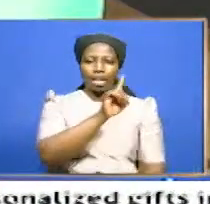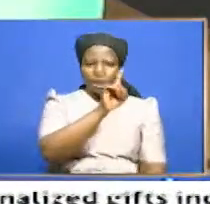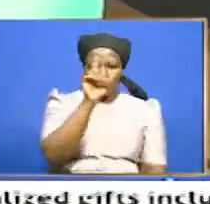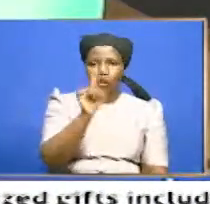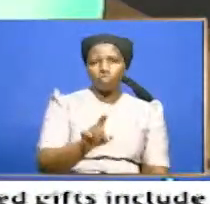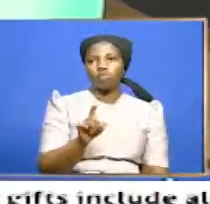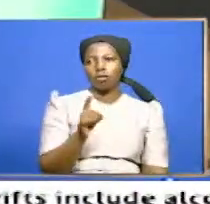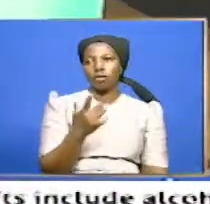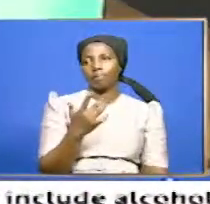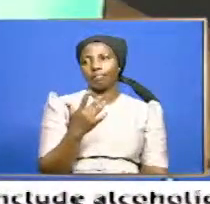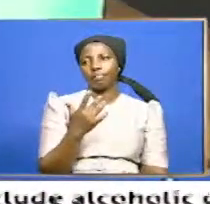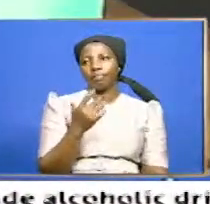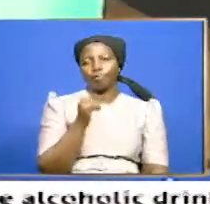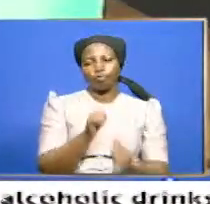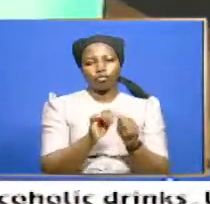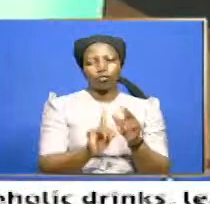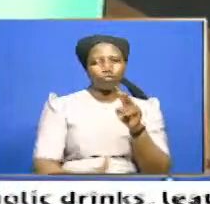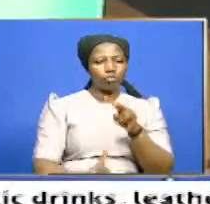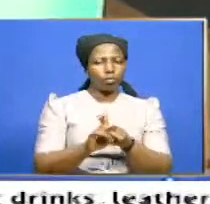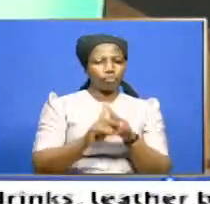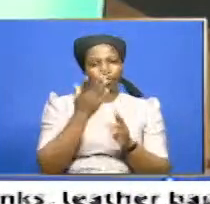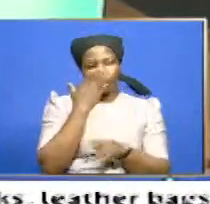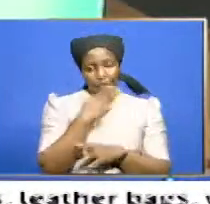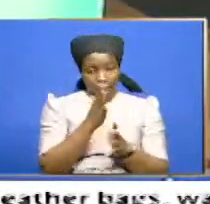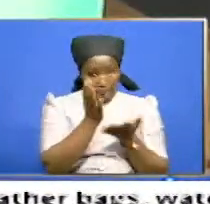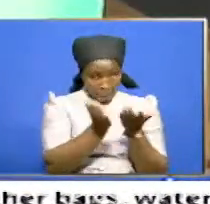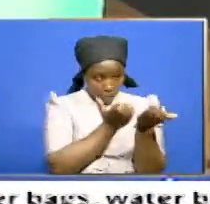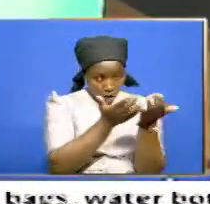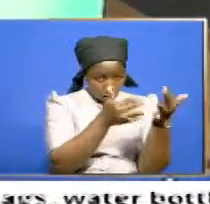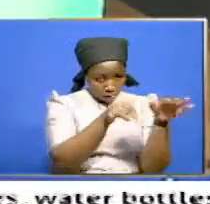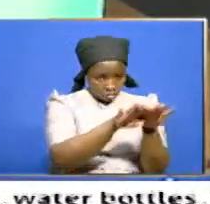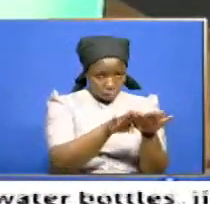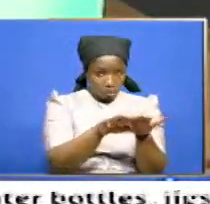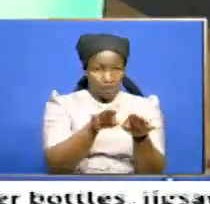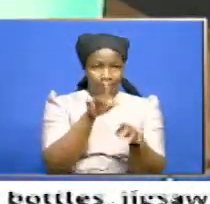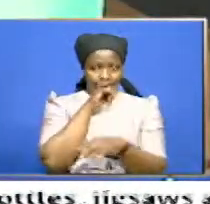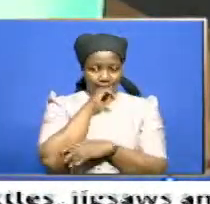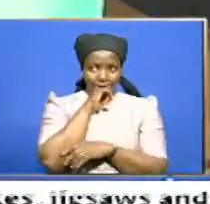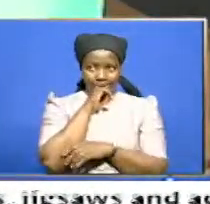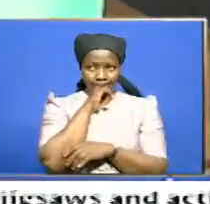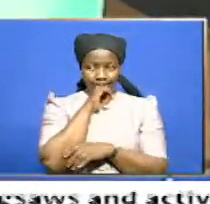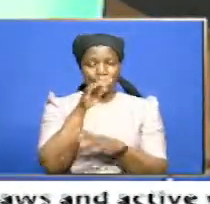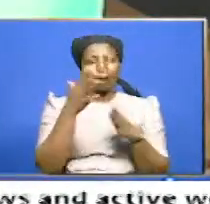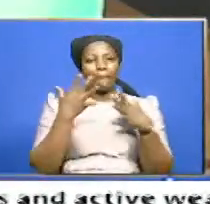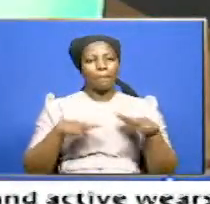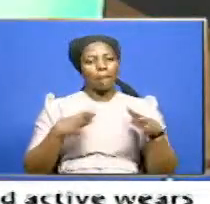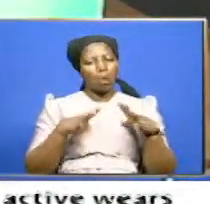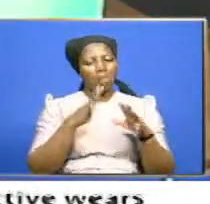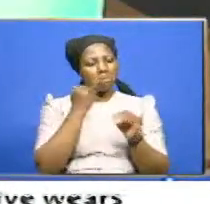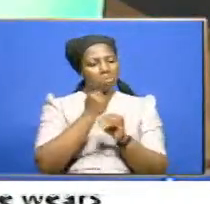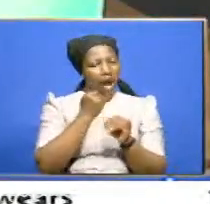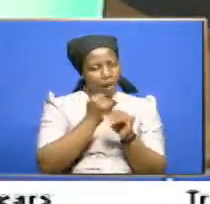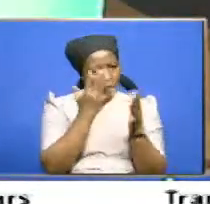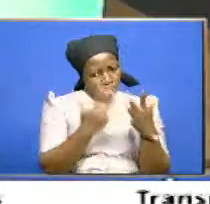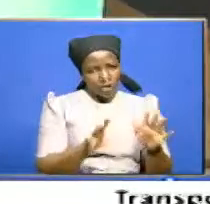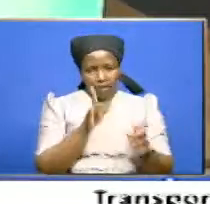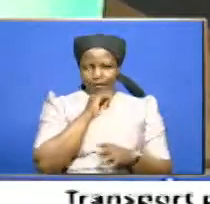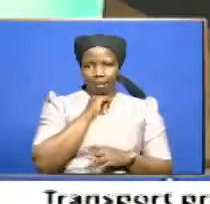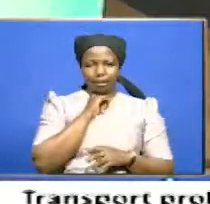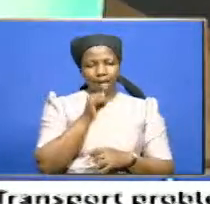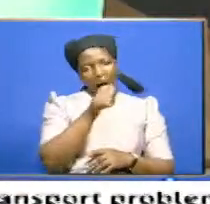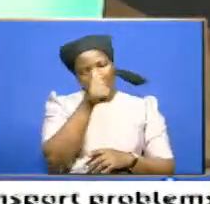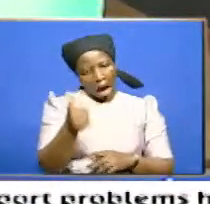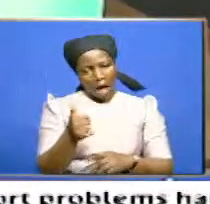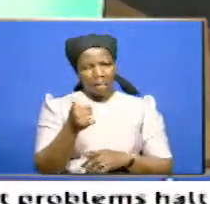also emerged is that, businesses have closed down, people have lost their jobs, others